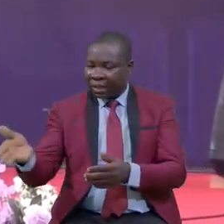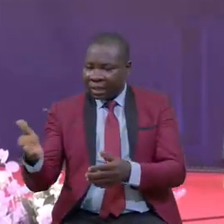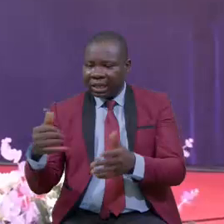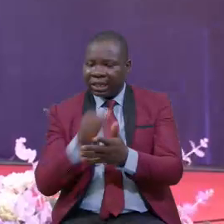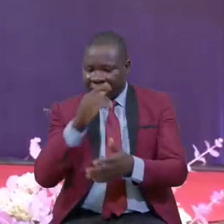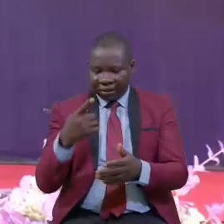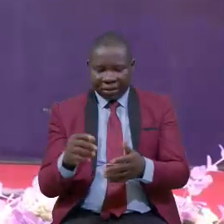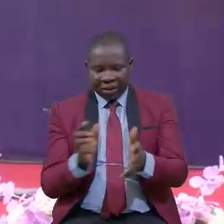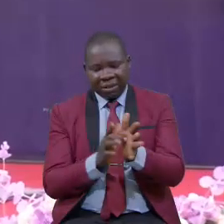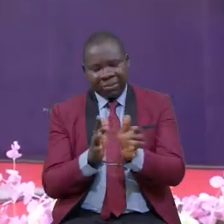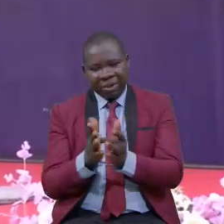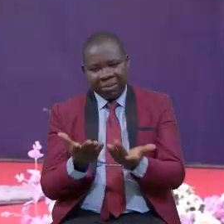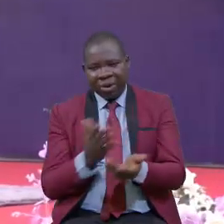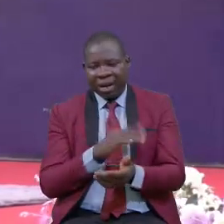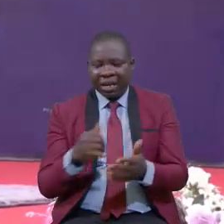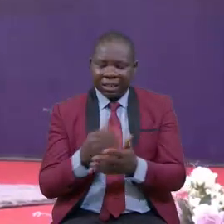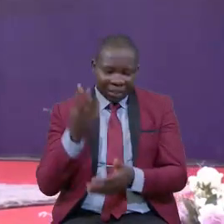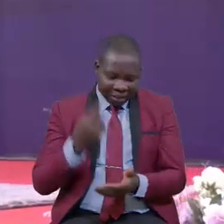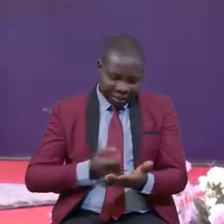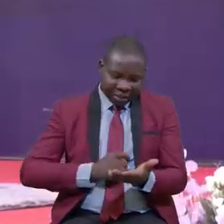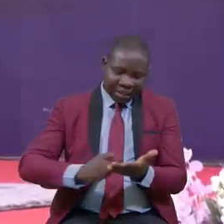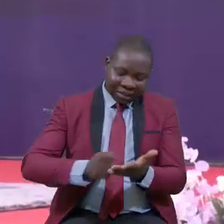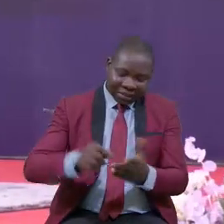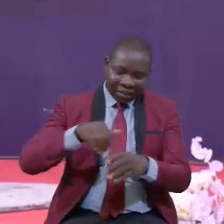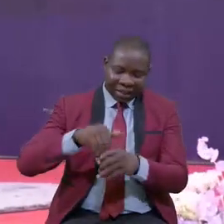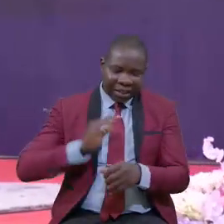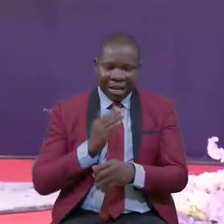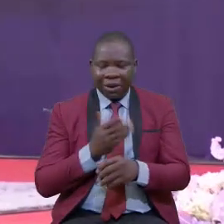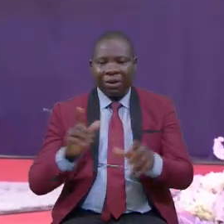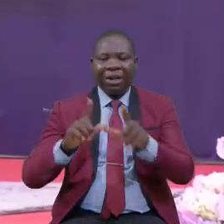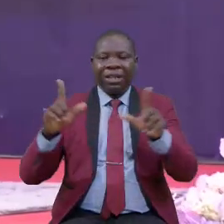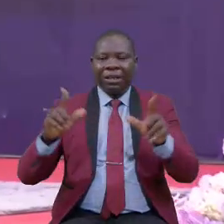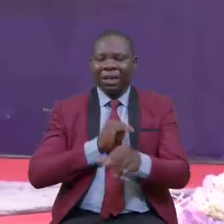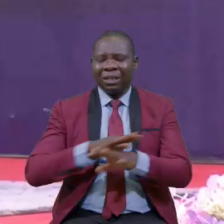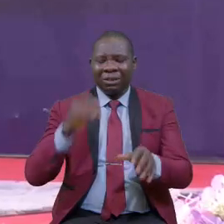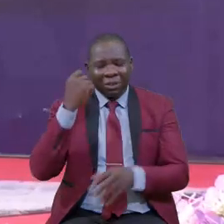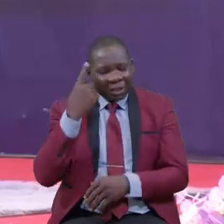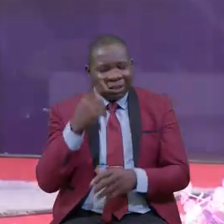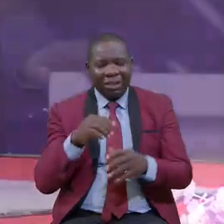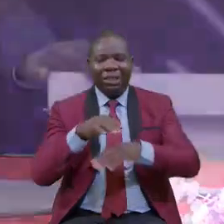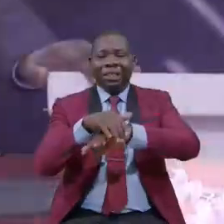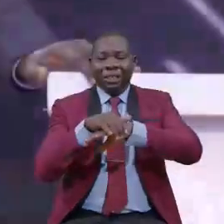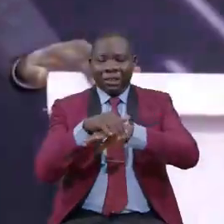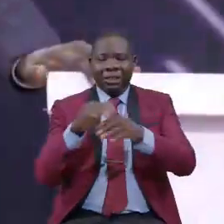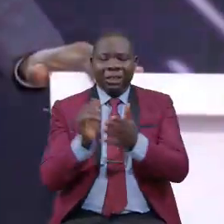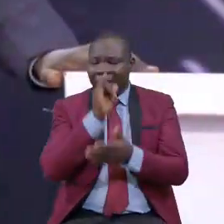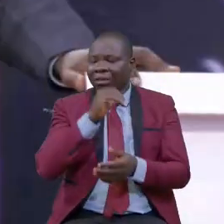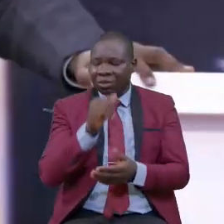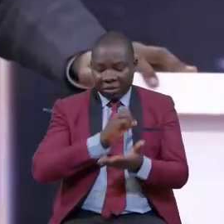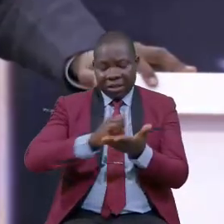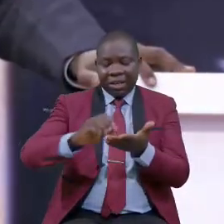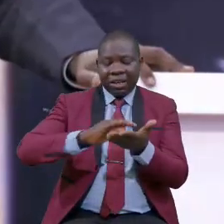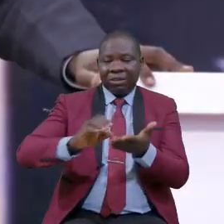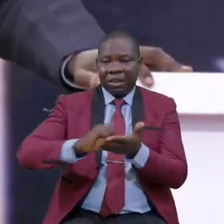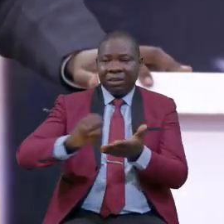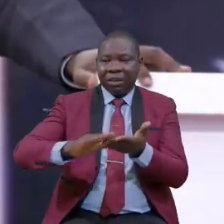don't understand English that's not an excuse anymore if if Chey is the only language you understand that